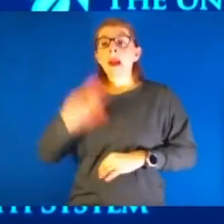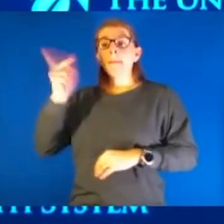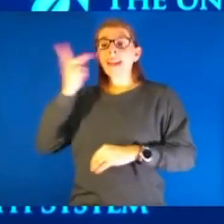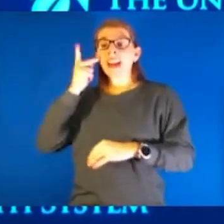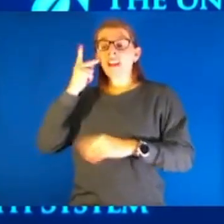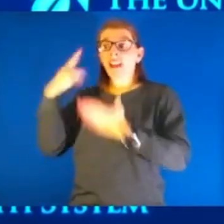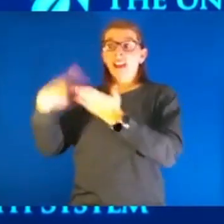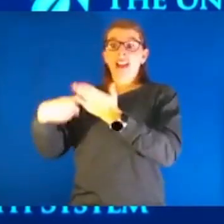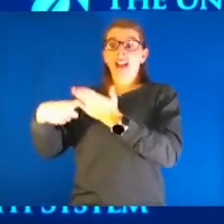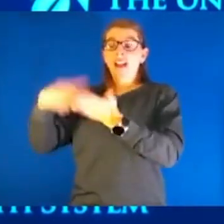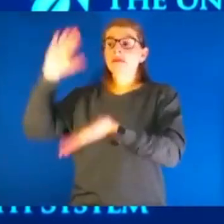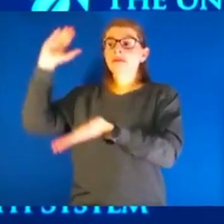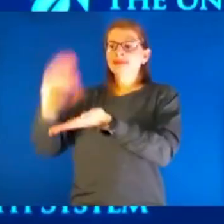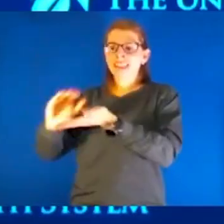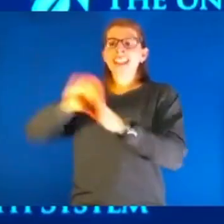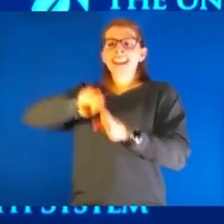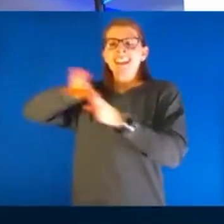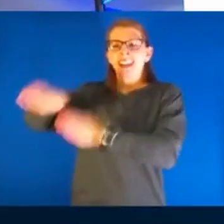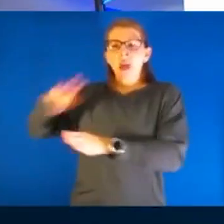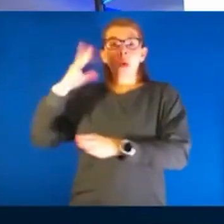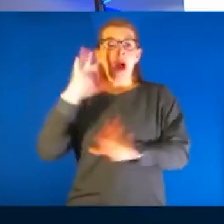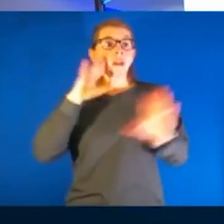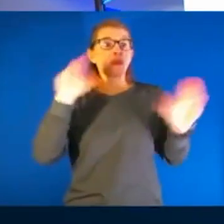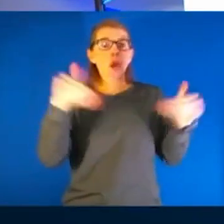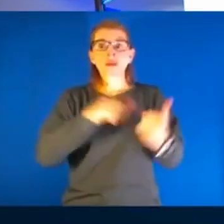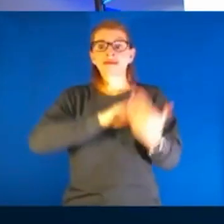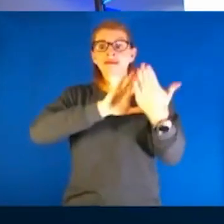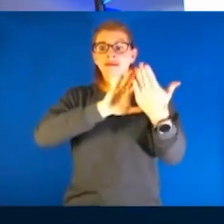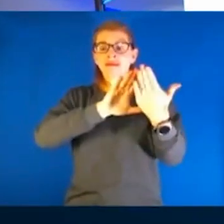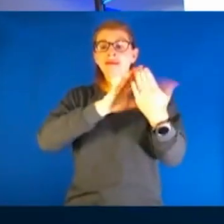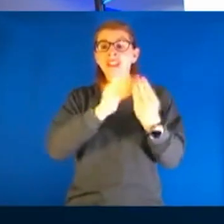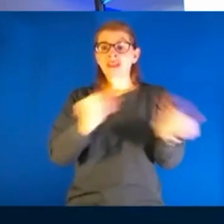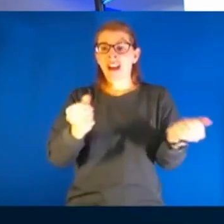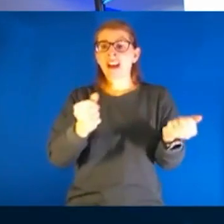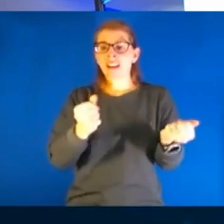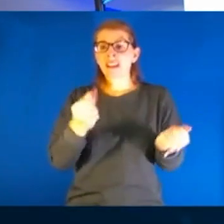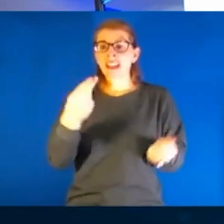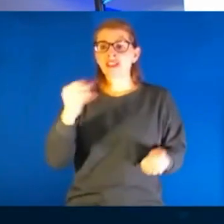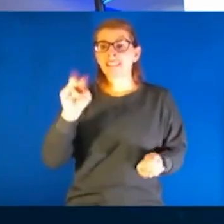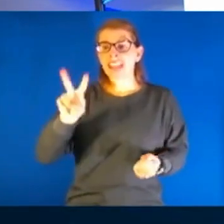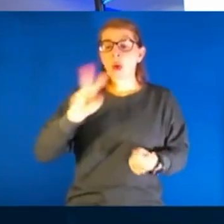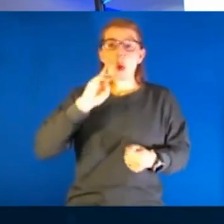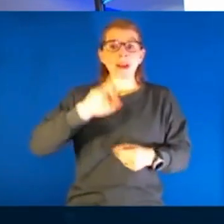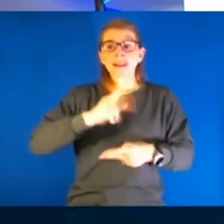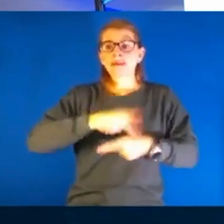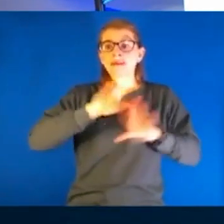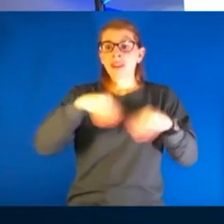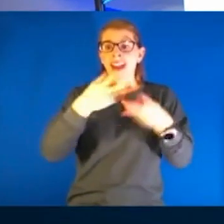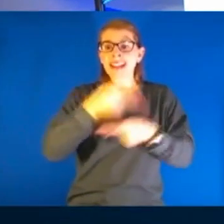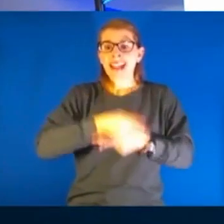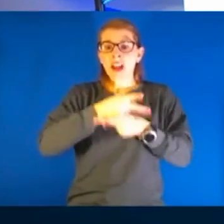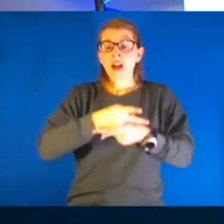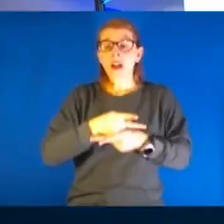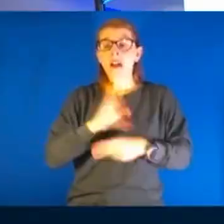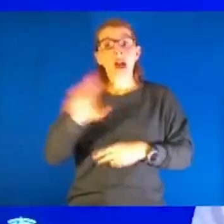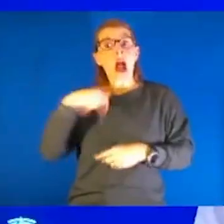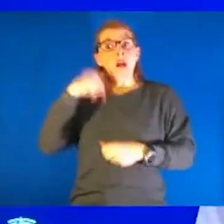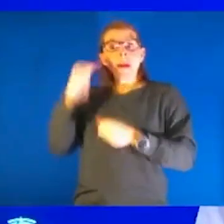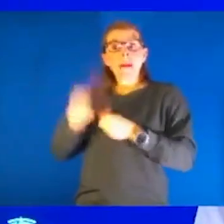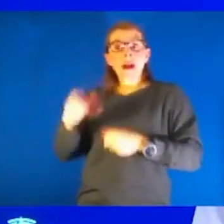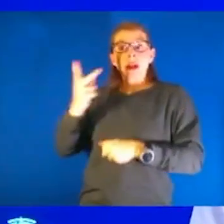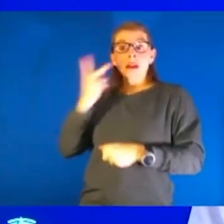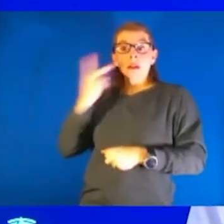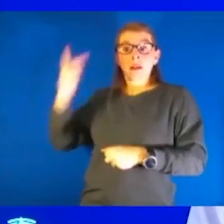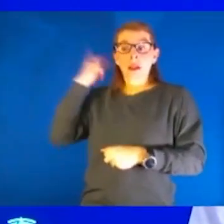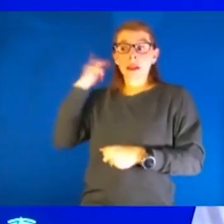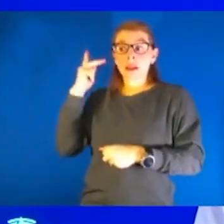together. Thoughts about that? Yeah, I mean, I think, back when people didn't even want to go on the same hospital floor as AIDS patients, and